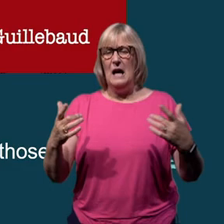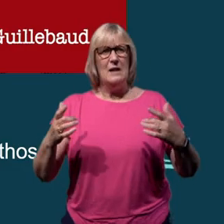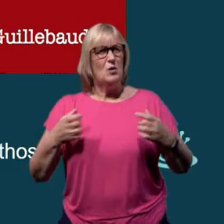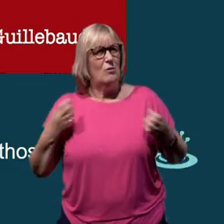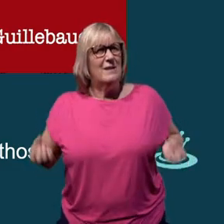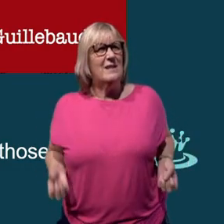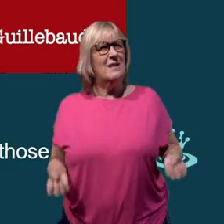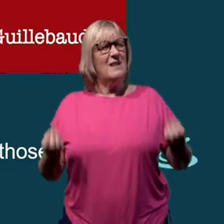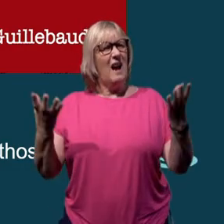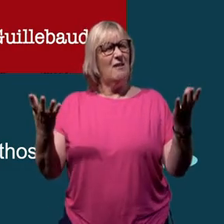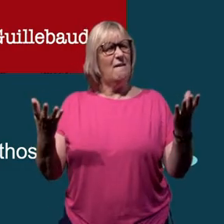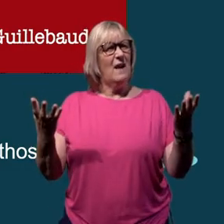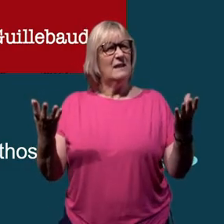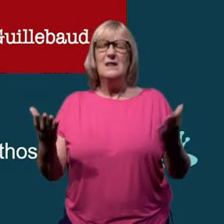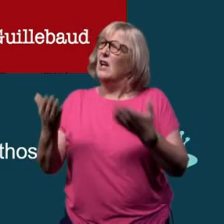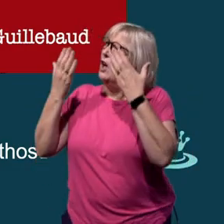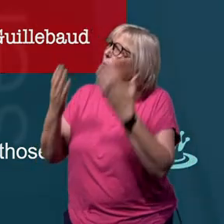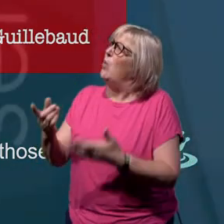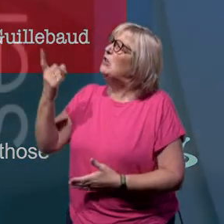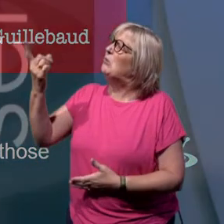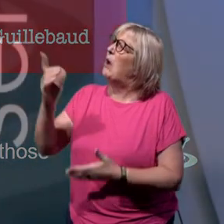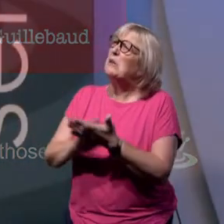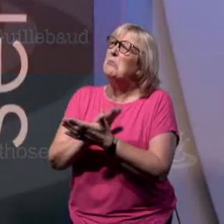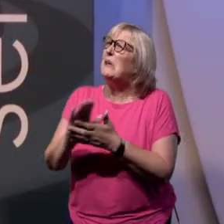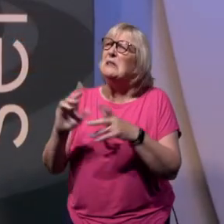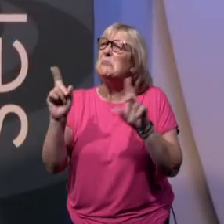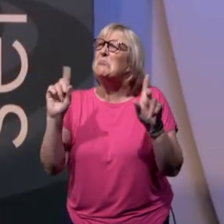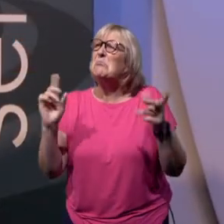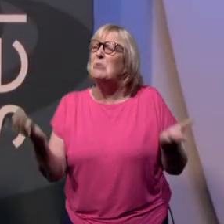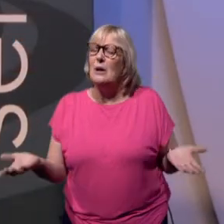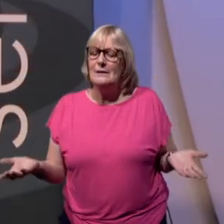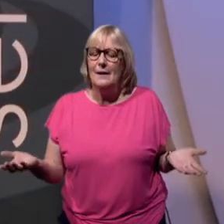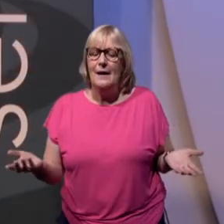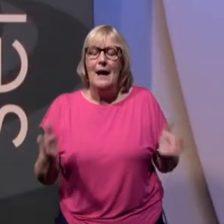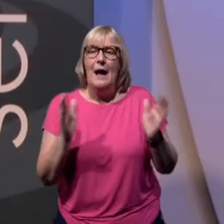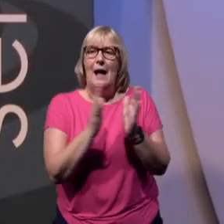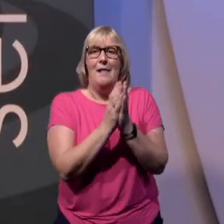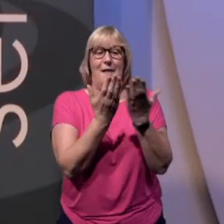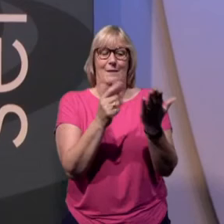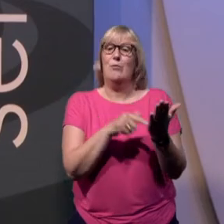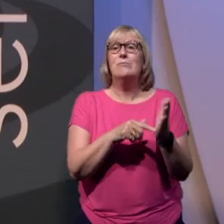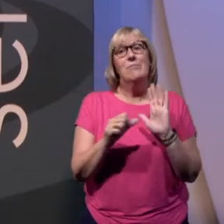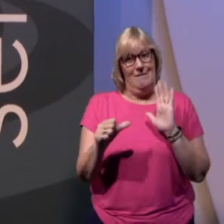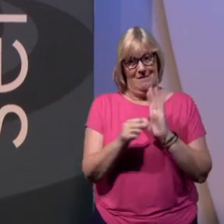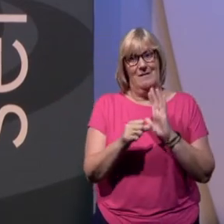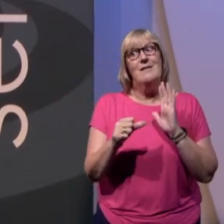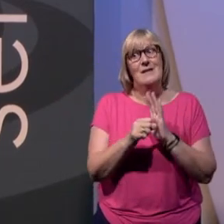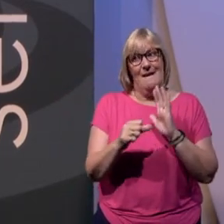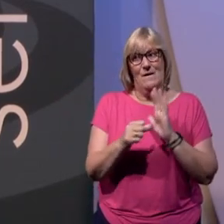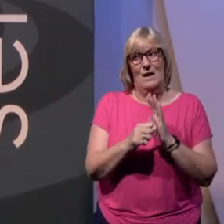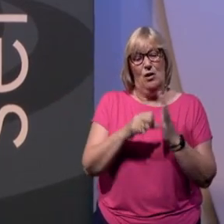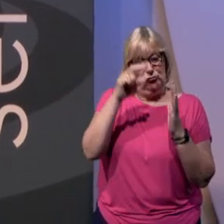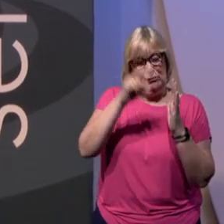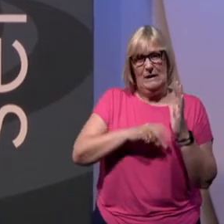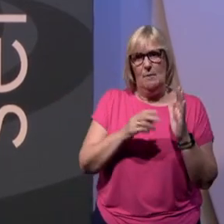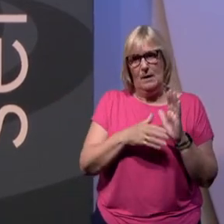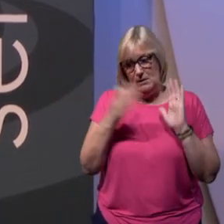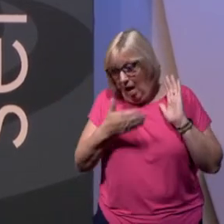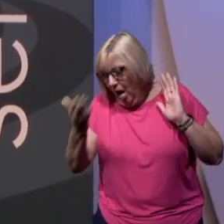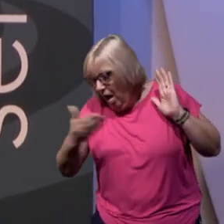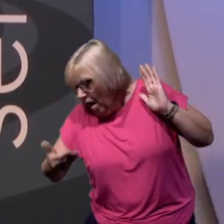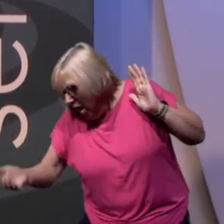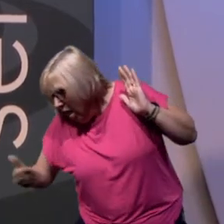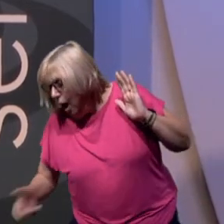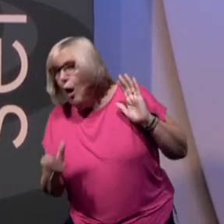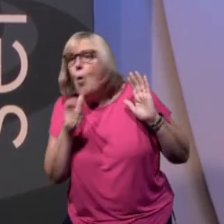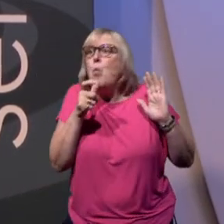to sacrifice, to worship God? This little book, it is a hard read. It really is, not because of its length, not because there's long words